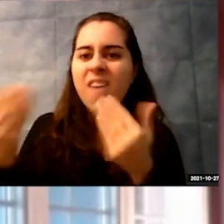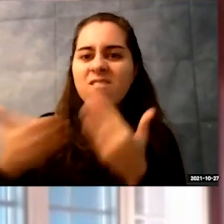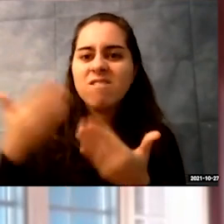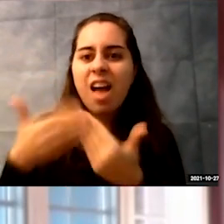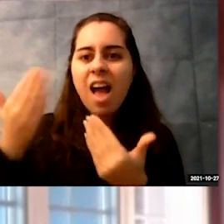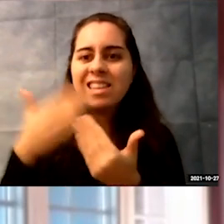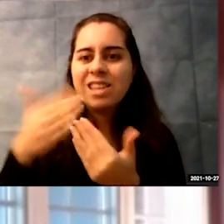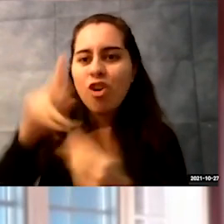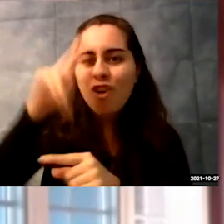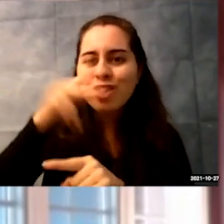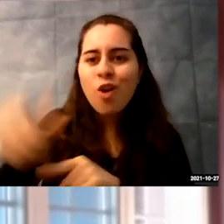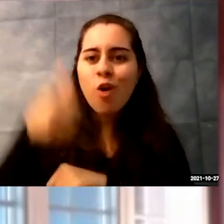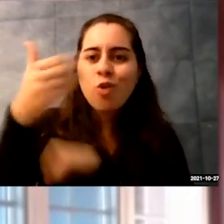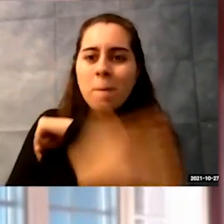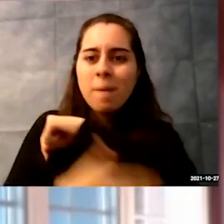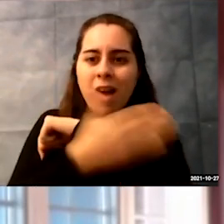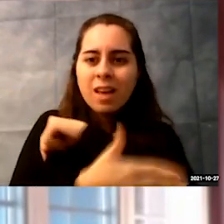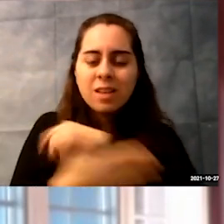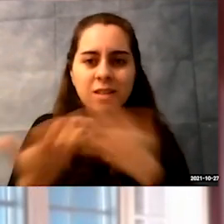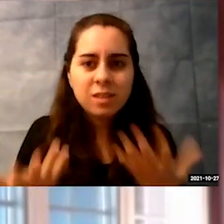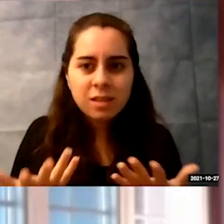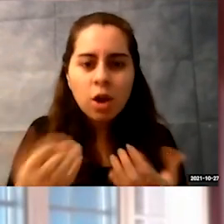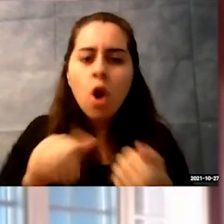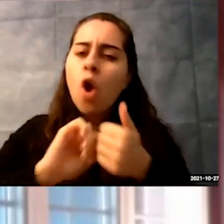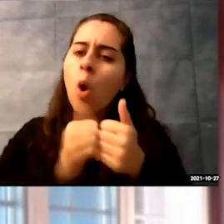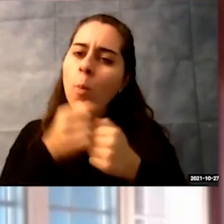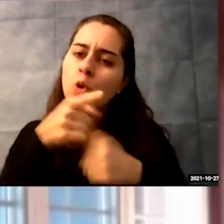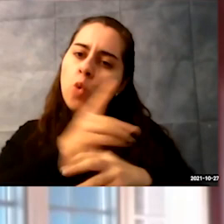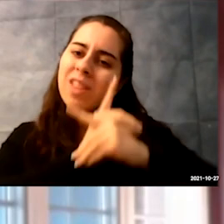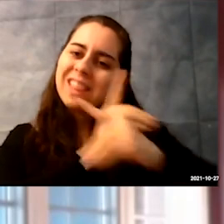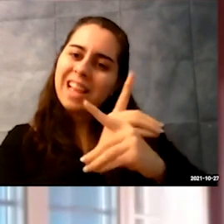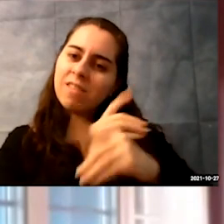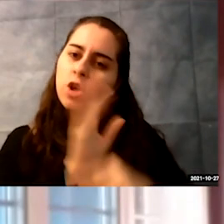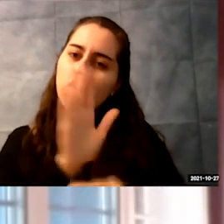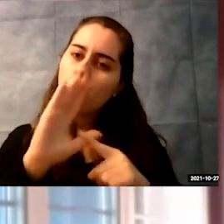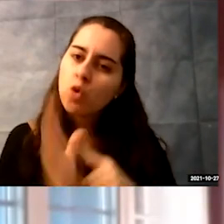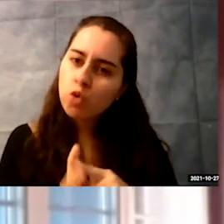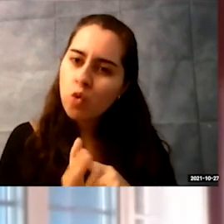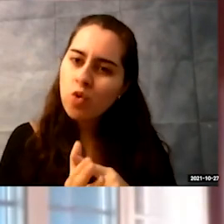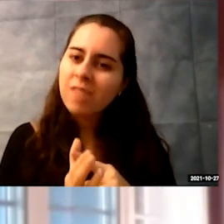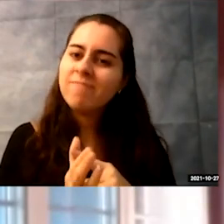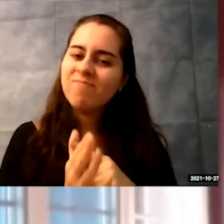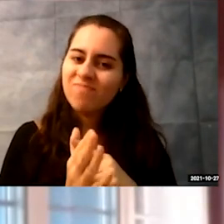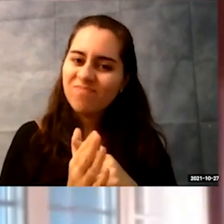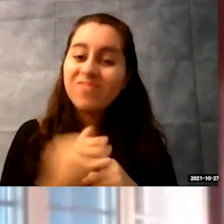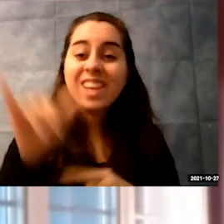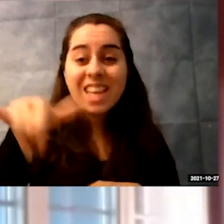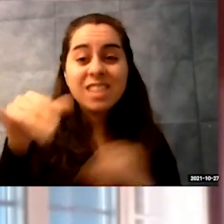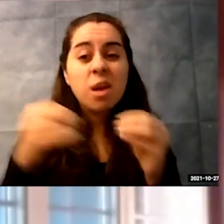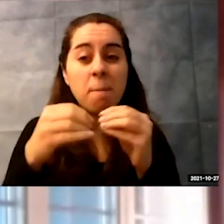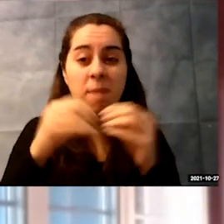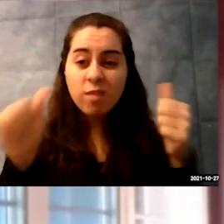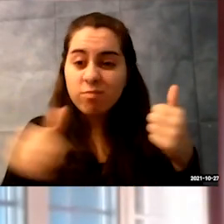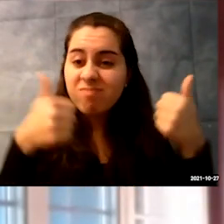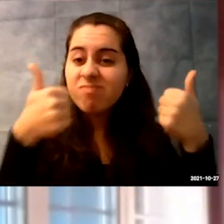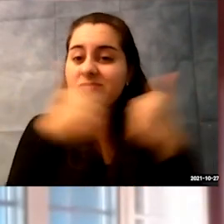culture in a world that is changing so rapidly? So I think that's the big challenge for those who want to decolonize Puerto Rico. What